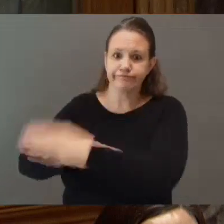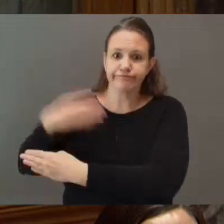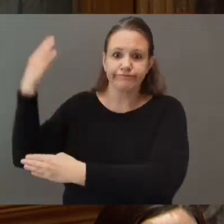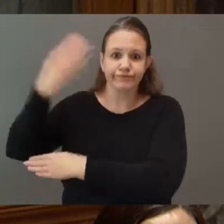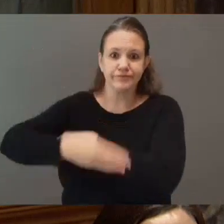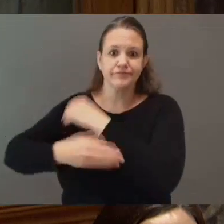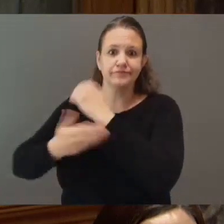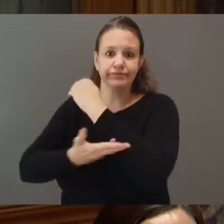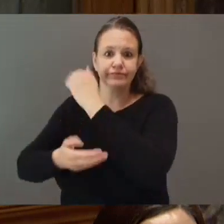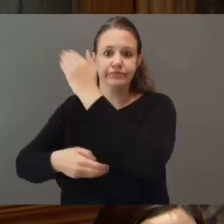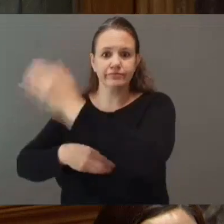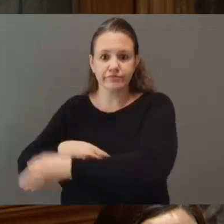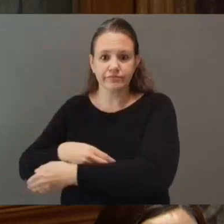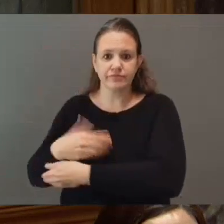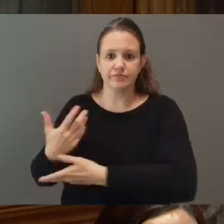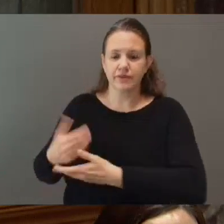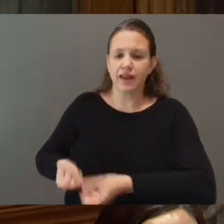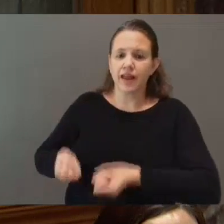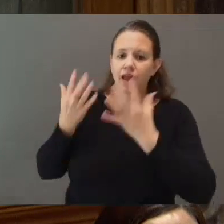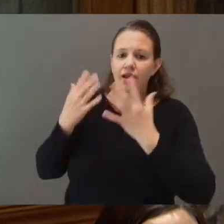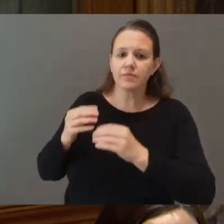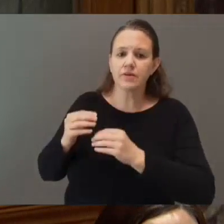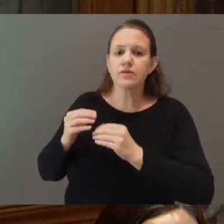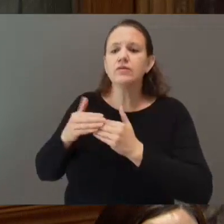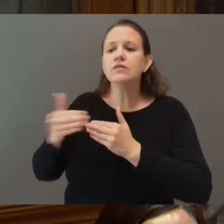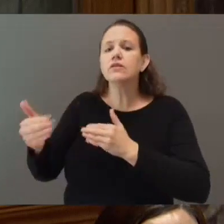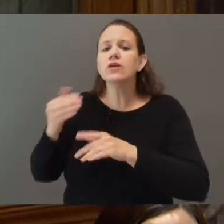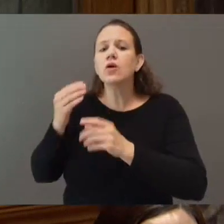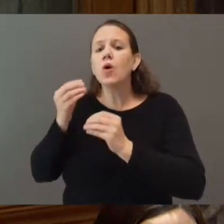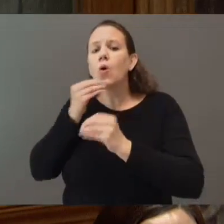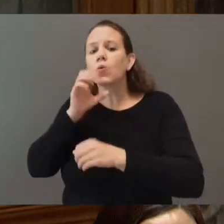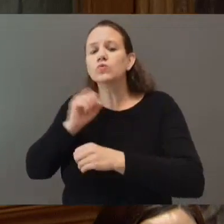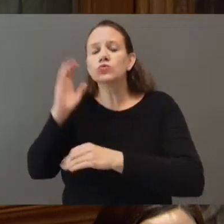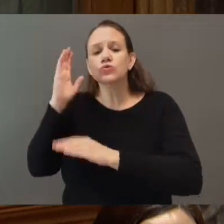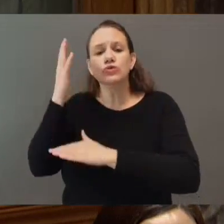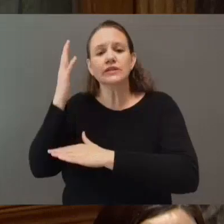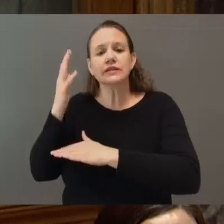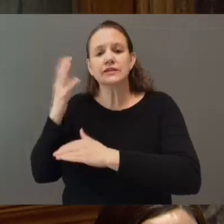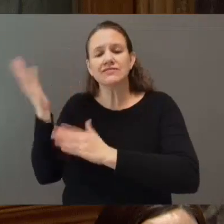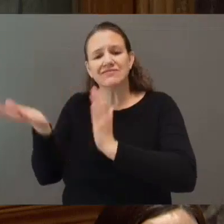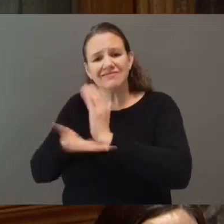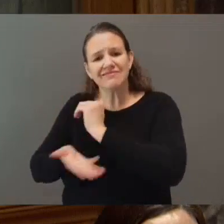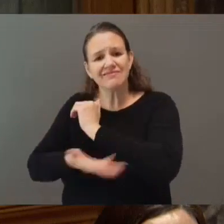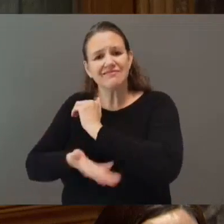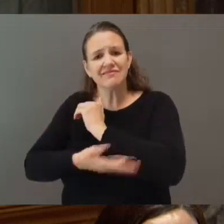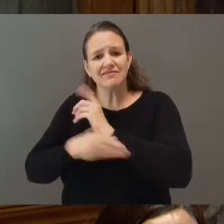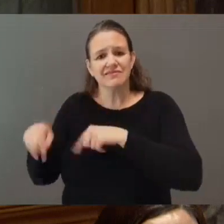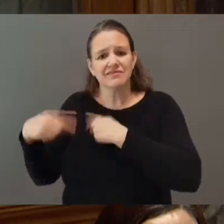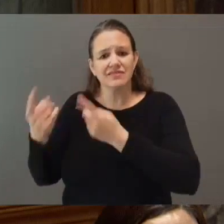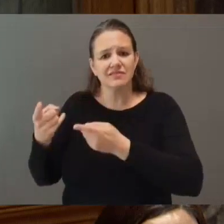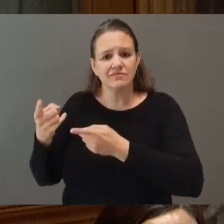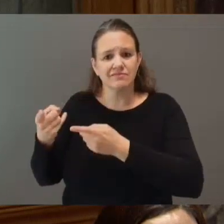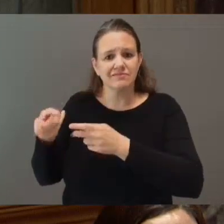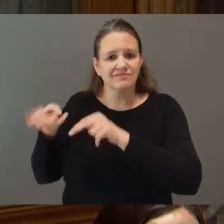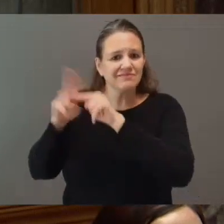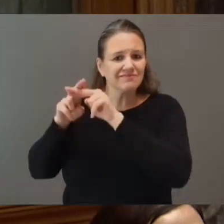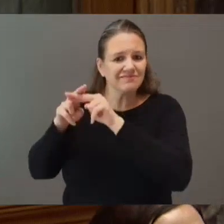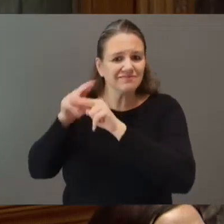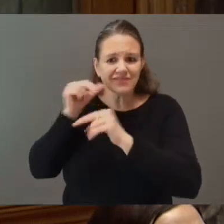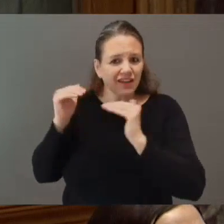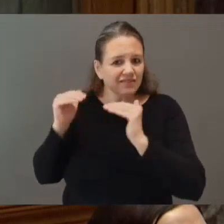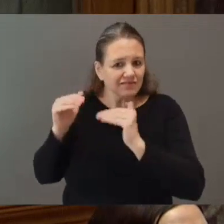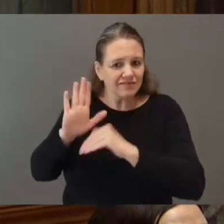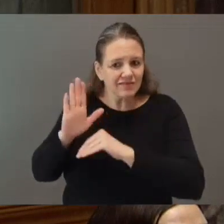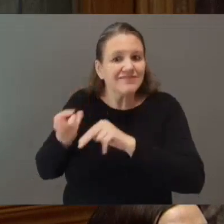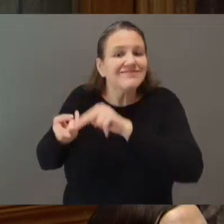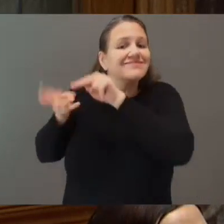of old growth cut. Indigenous leaders and conservation groups are demanding the government protect more old growth trees. In the words of Grand Chief Stuart Phillip, at